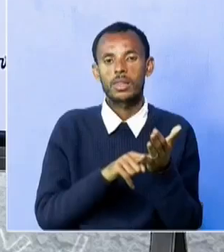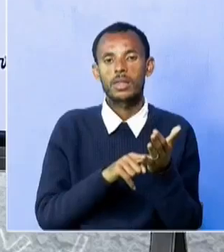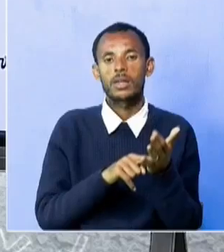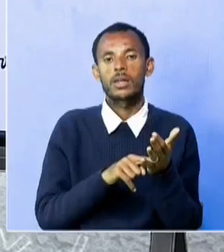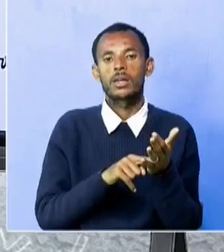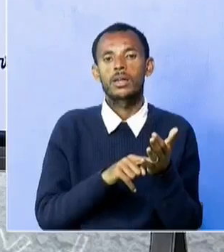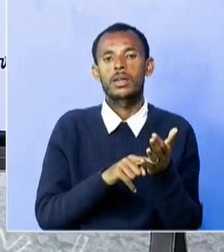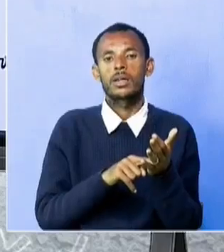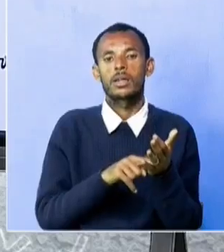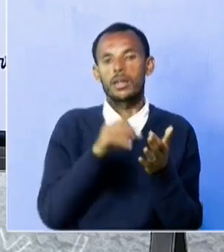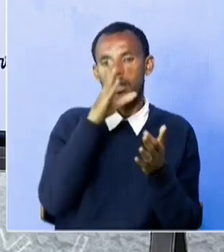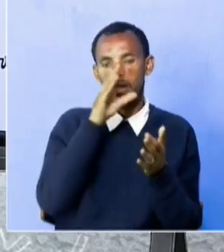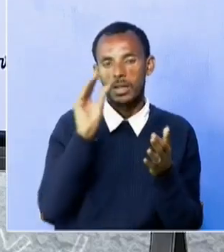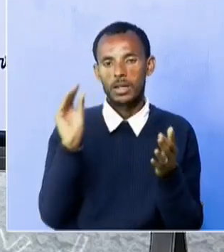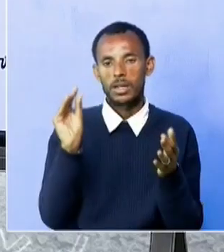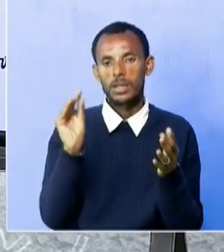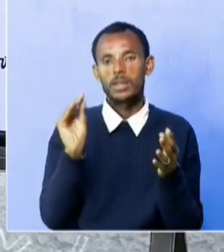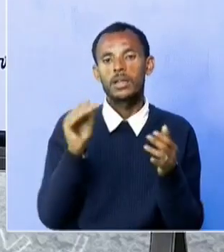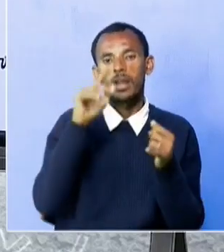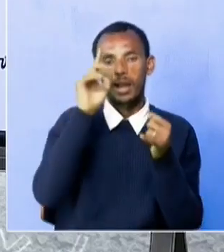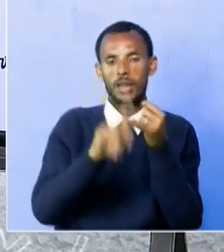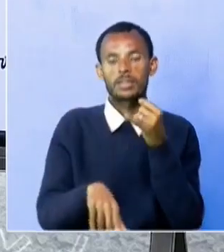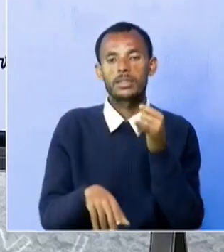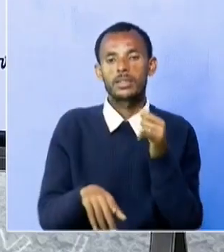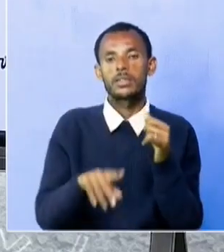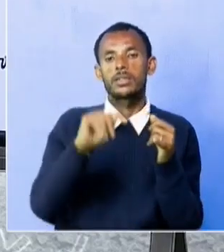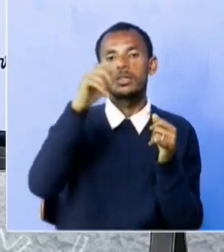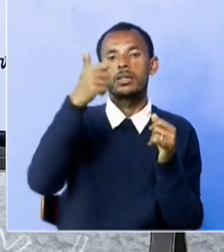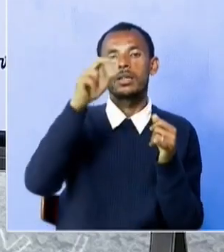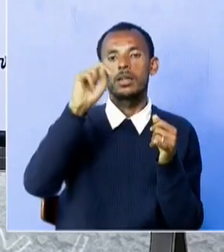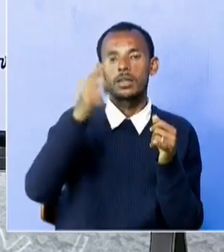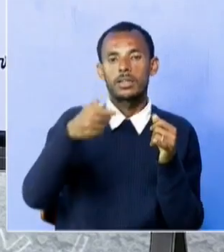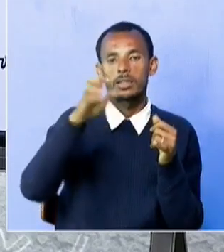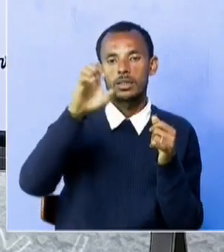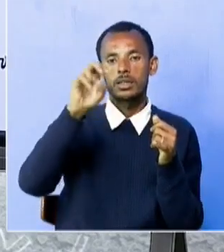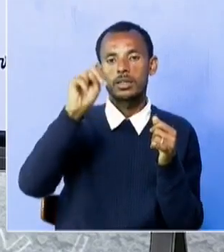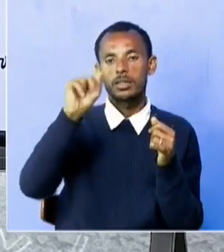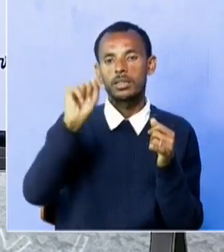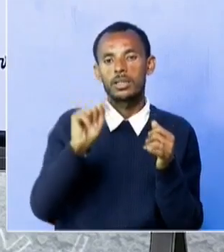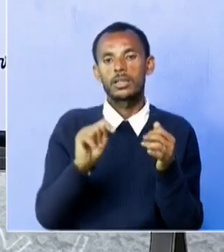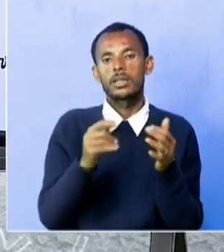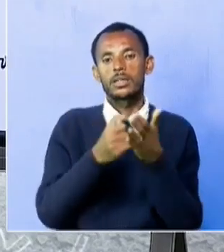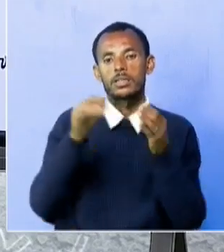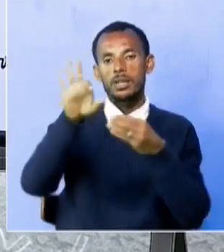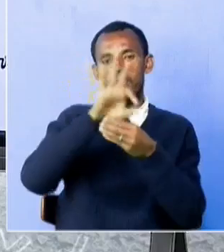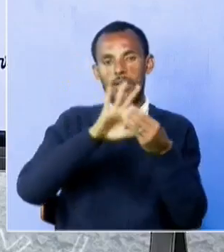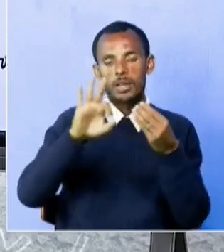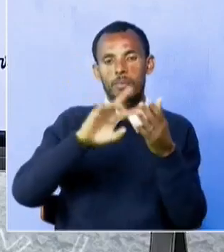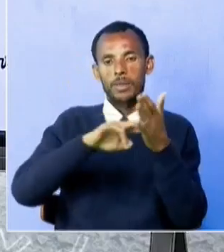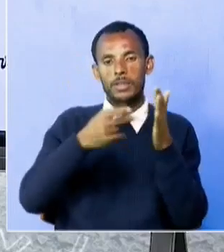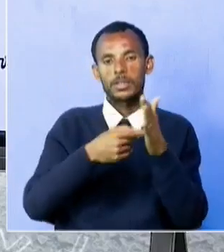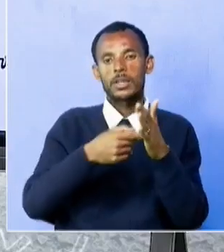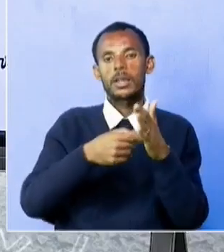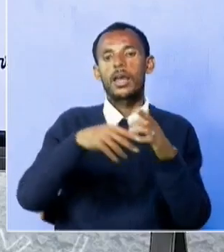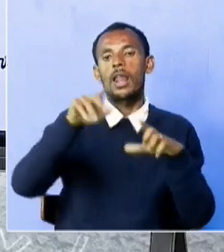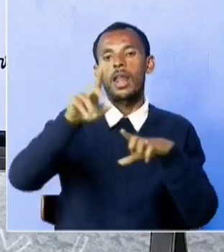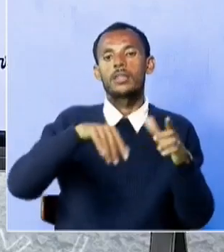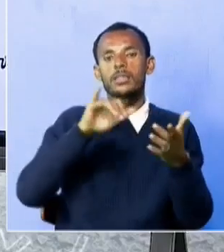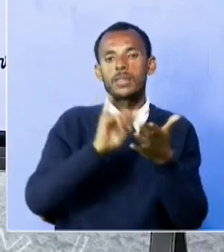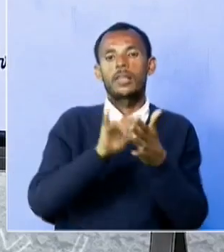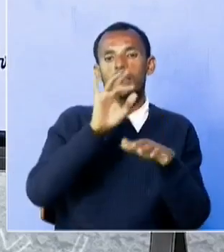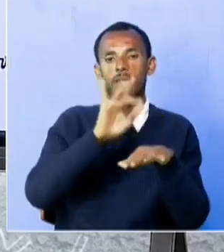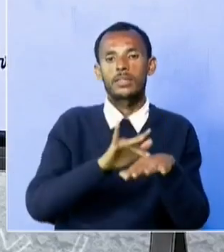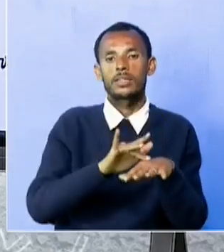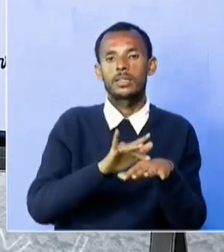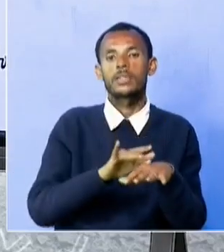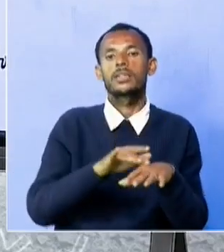okay? And the last terminology is tangent. A tangent of a circle is a line that touches the circle